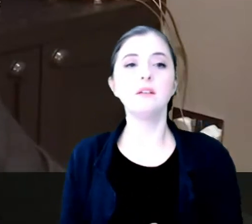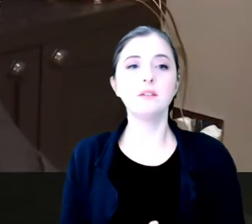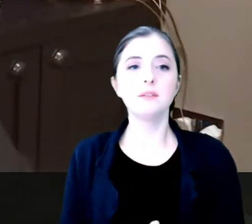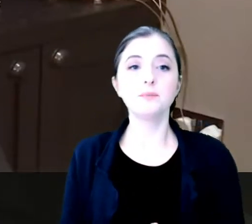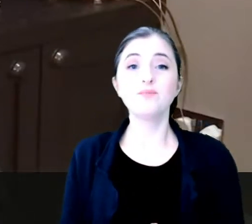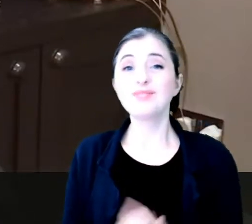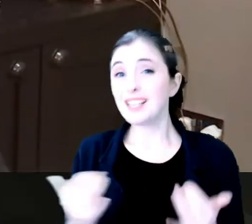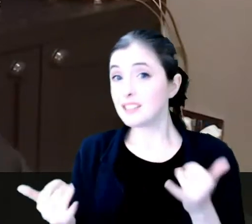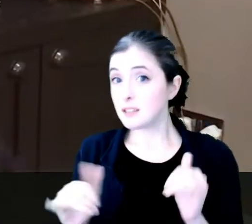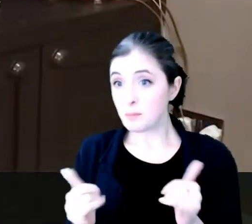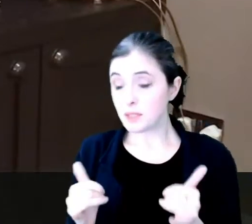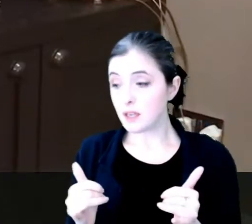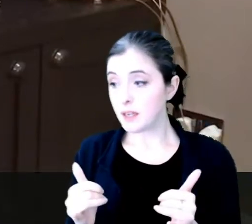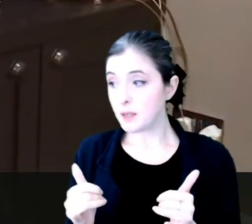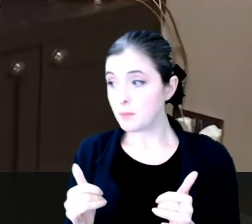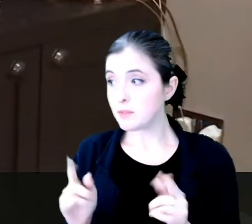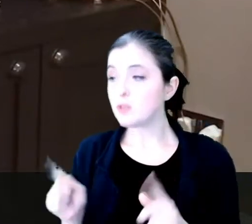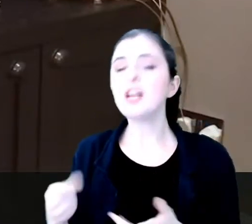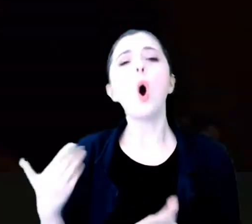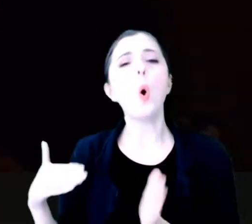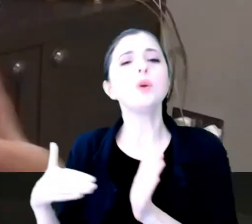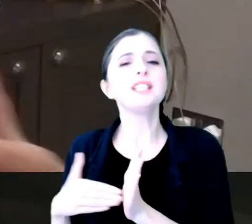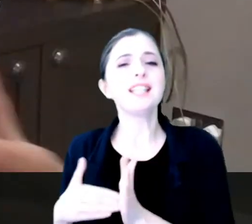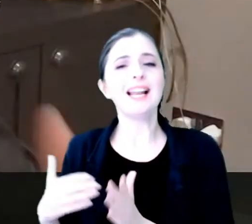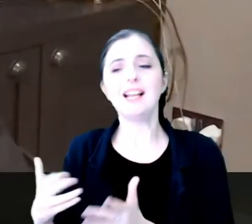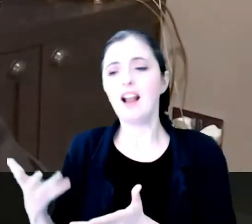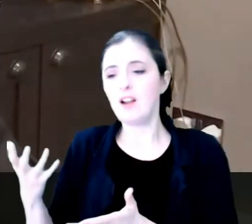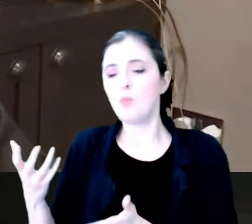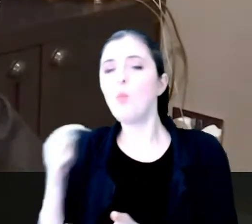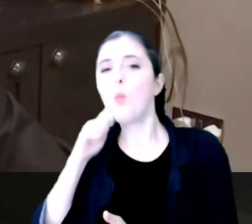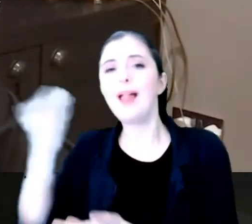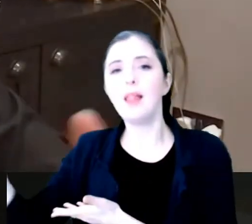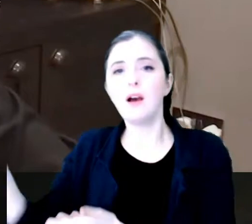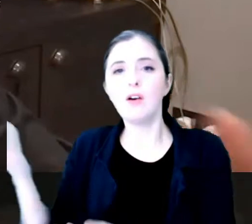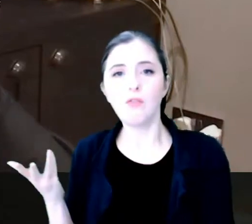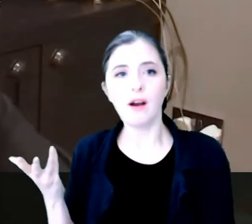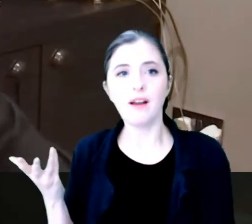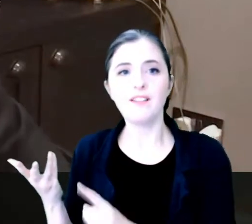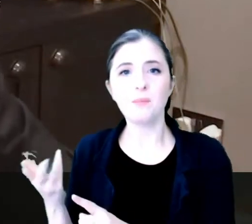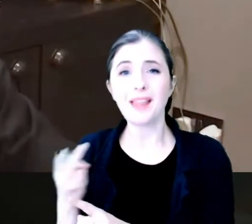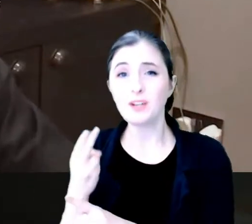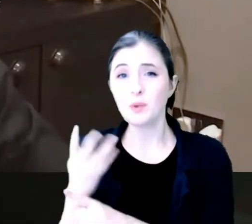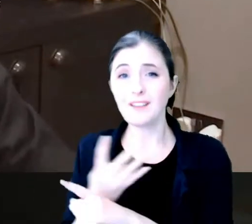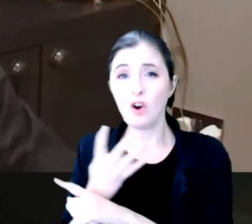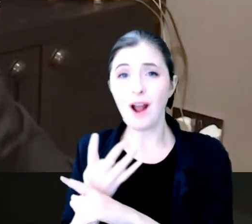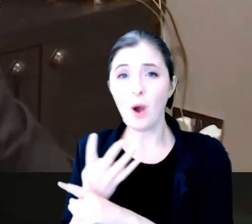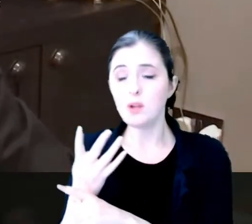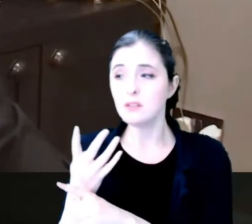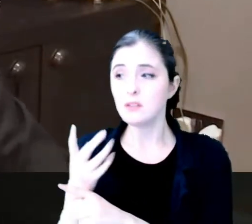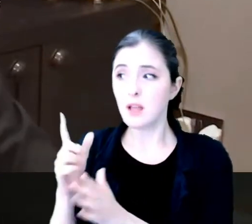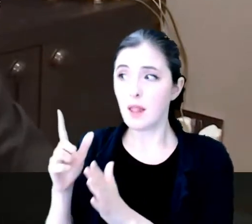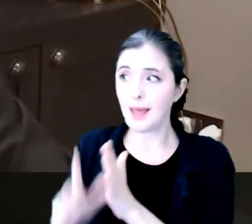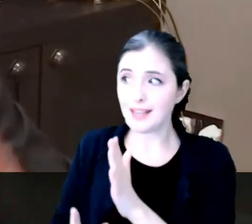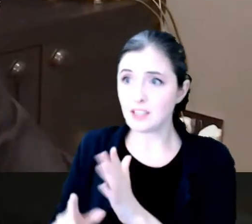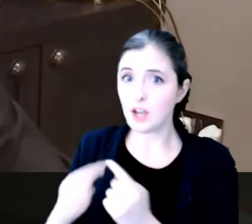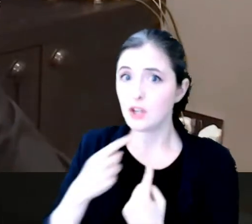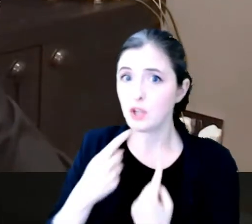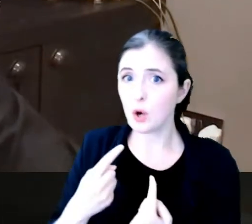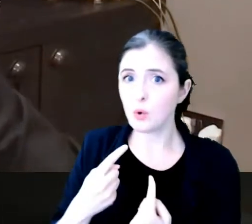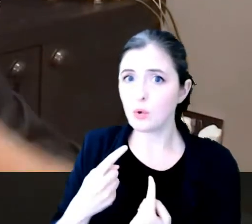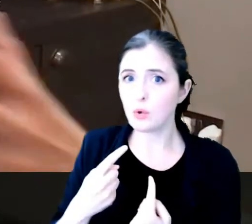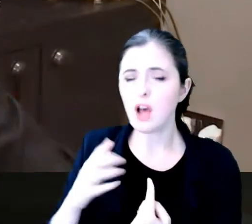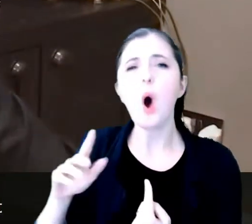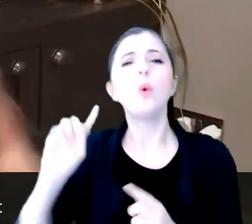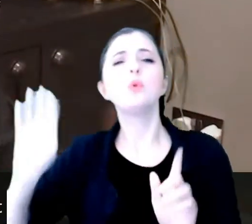the AstraZeneca is arriving, when 24 hours ahead, they're told there's Pfizer coming. And patients are now also beginning to make choices,